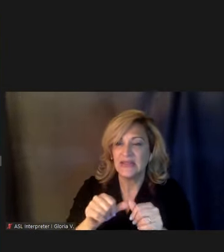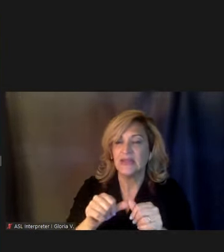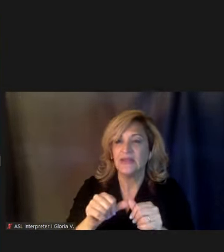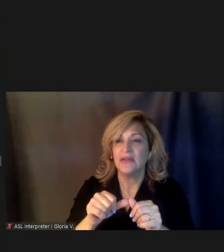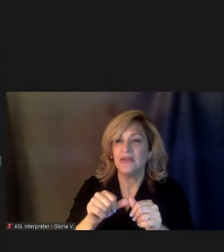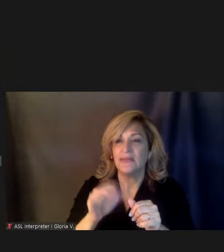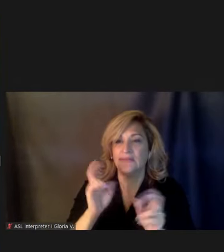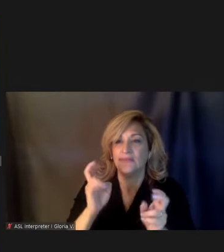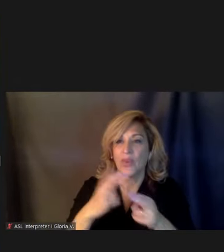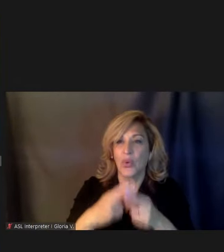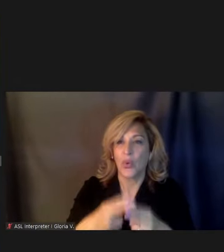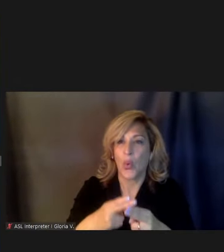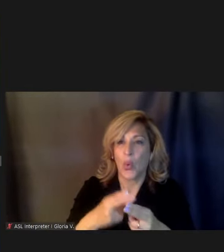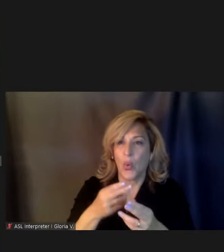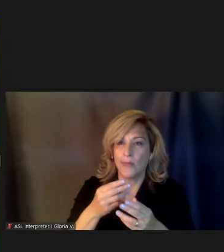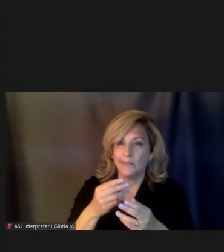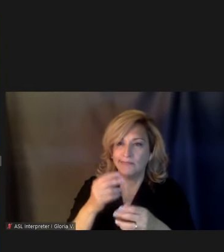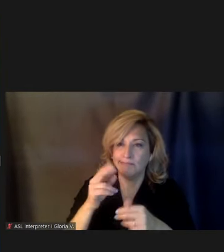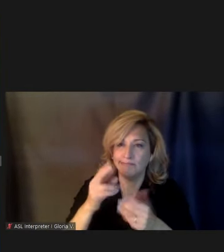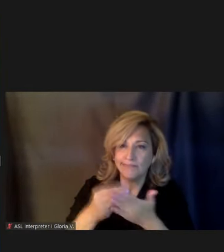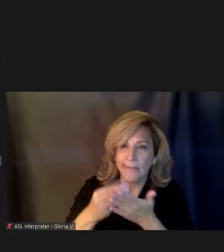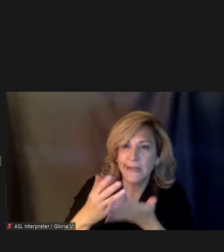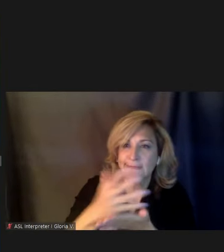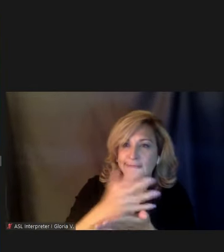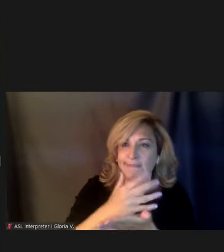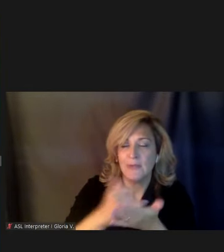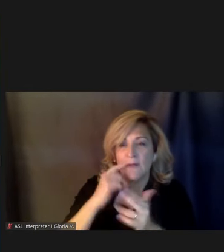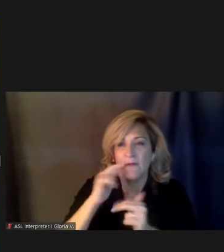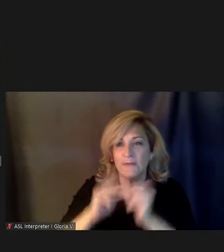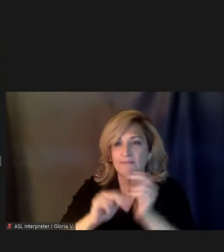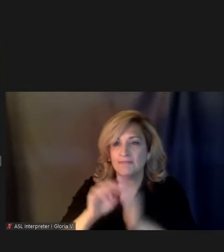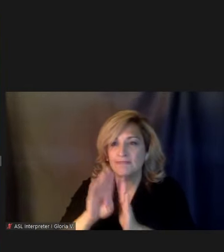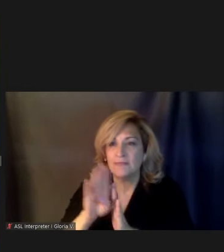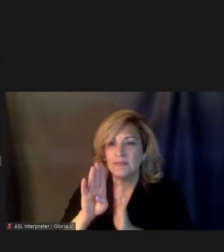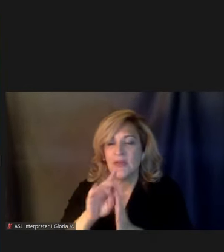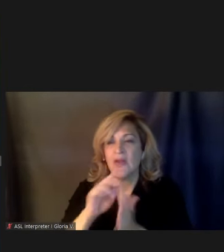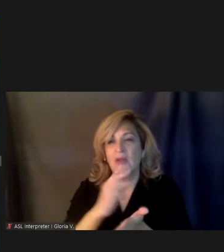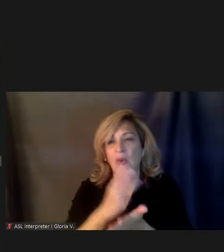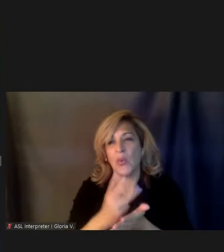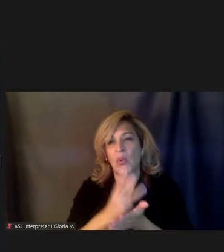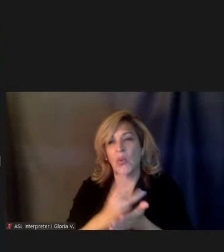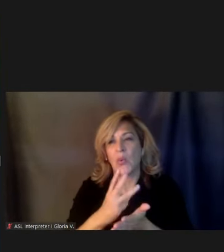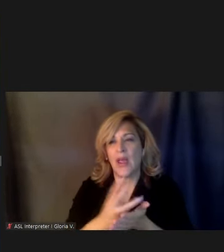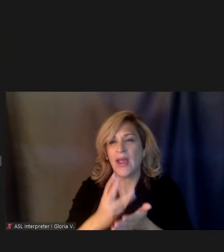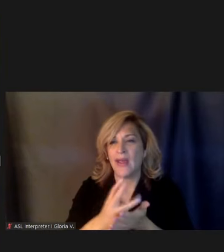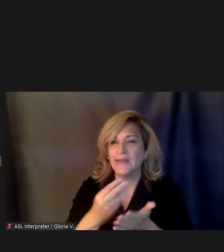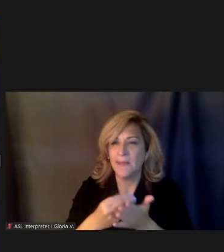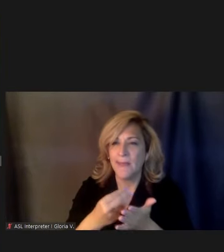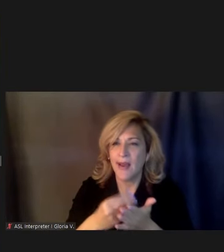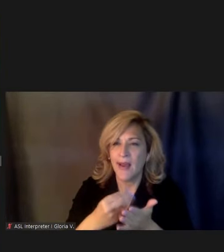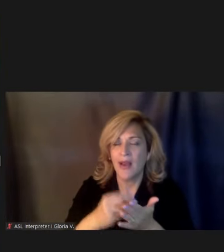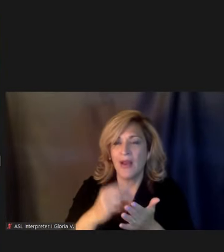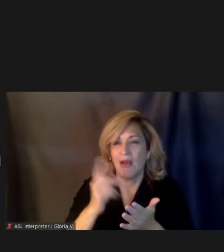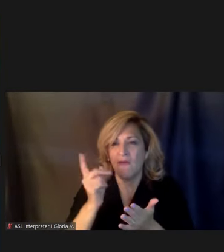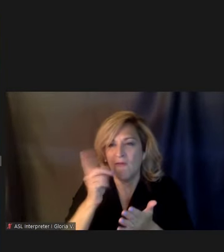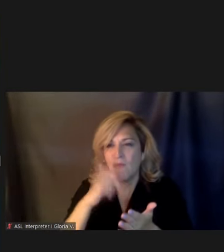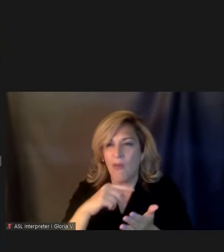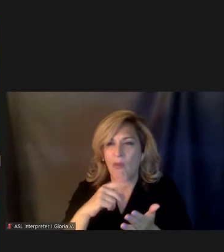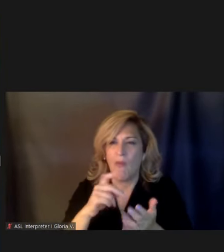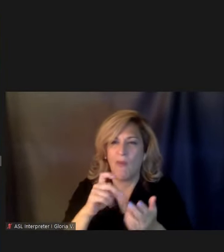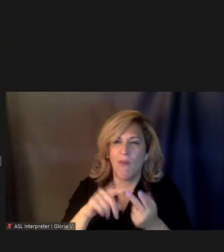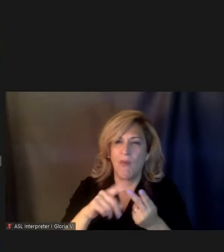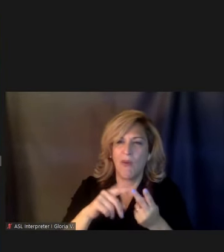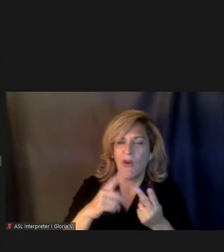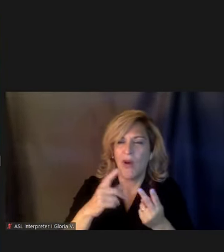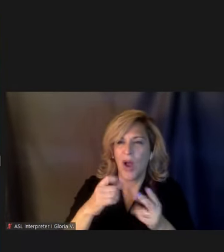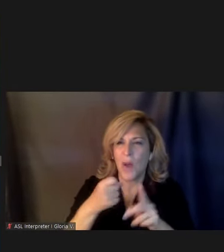budget, spends 80 cents of every dollar on waste, fraud, and abuse, and gives us only 20 cents worth of value